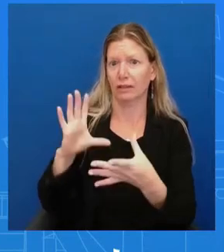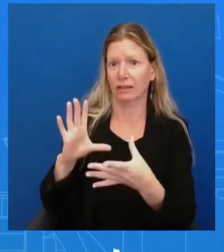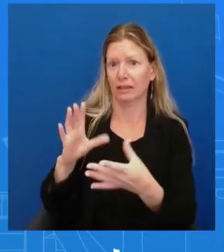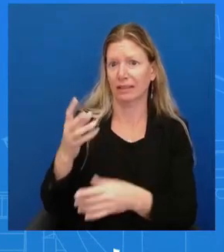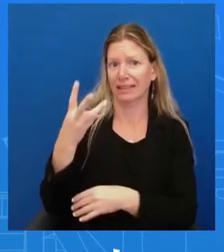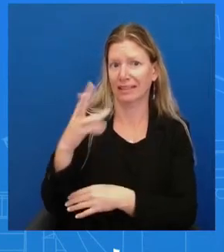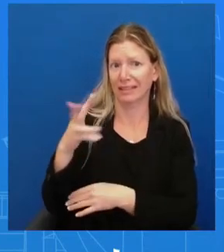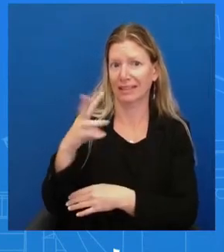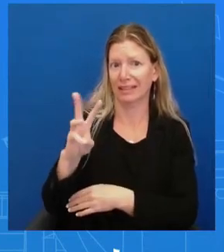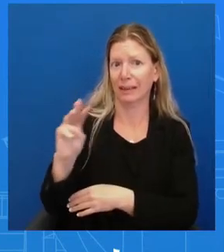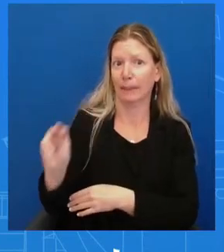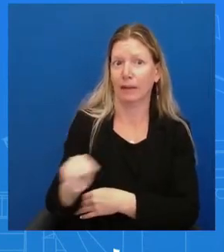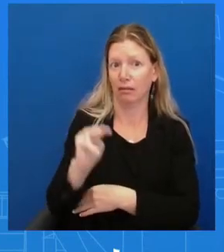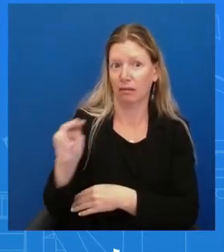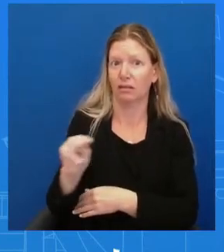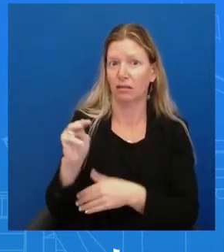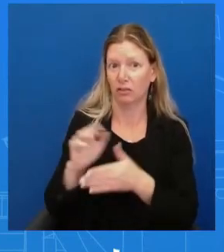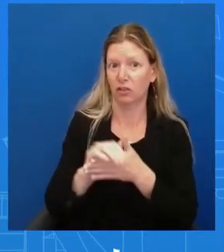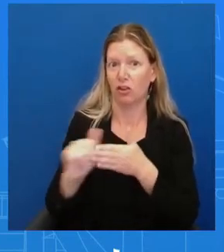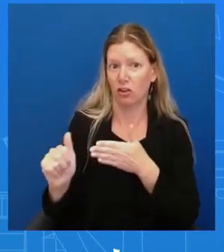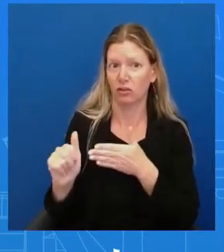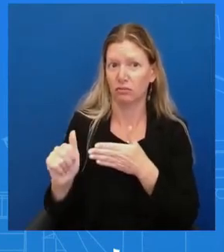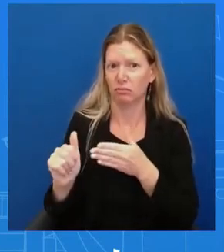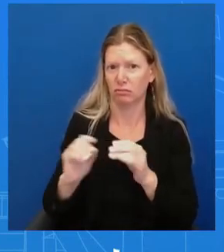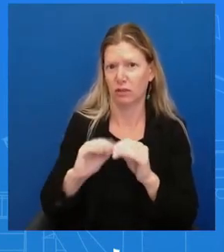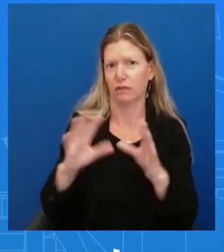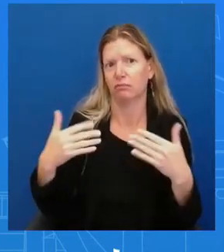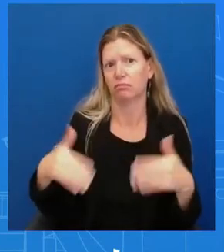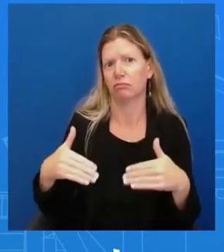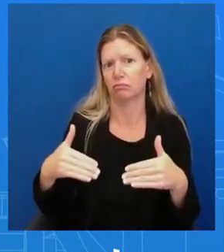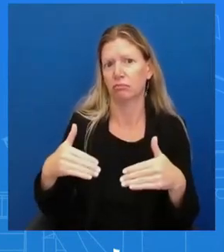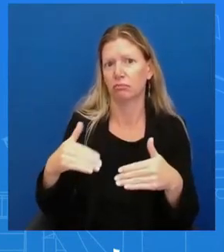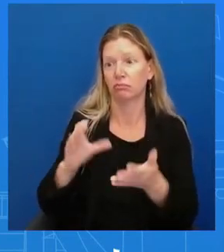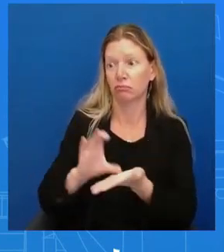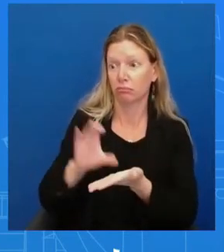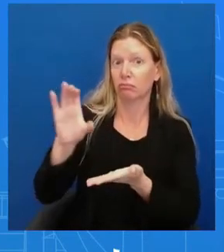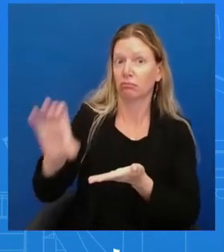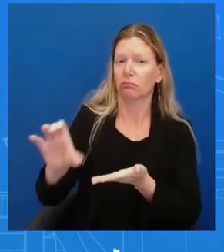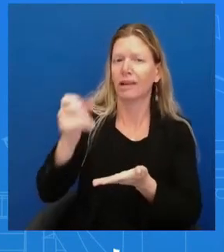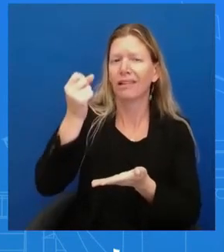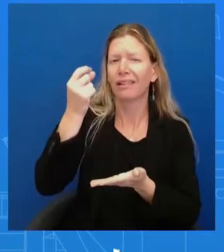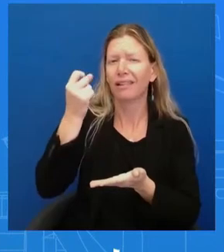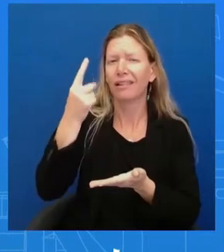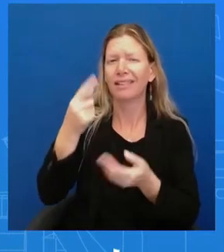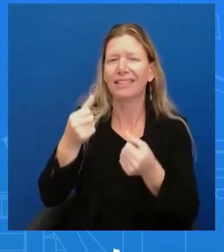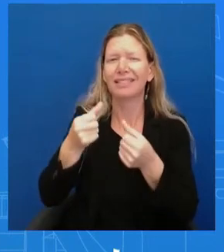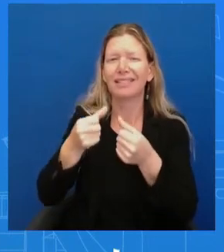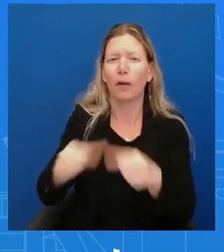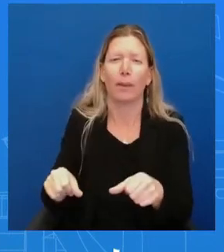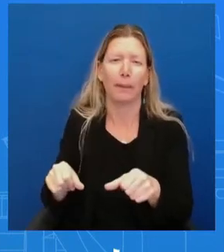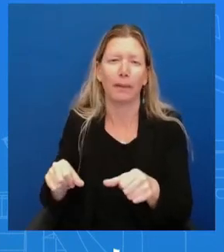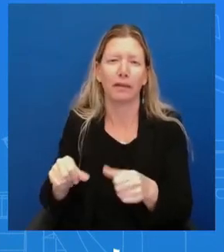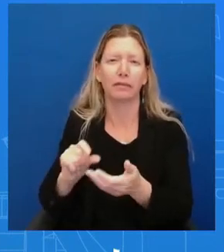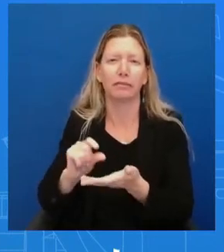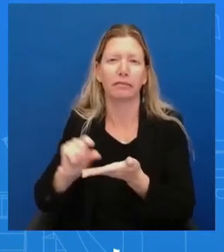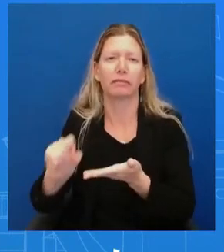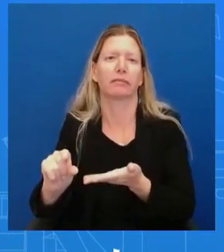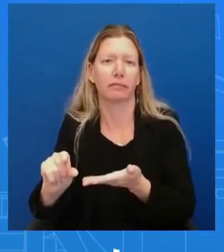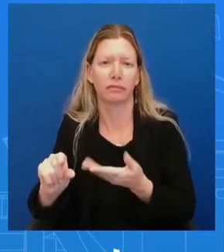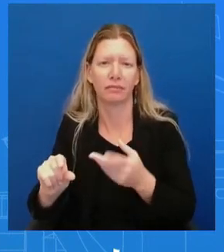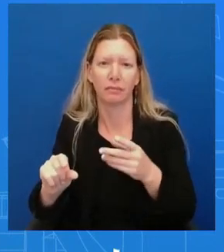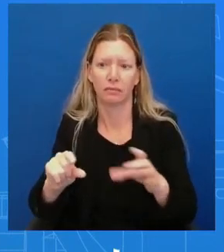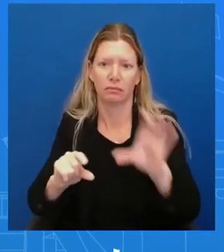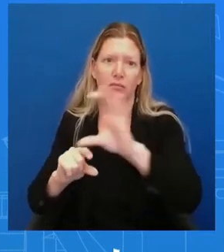important, kind of a down payment, if you will, on getting on getting that bridge rebuilt. We're going to have